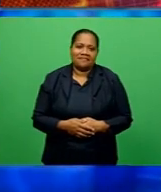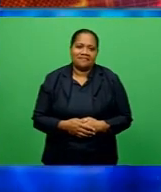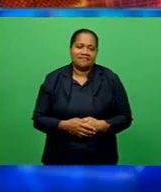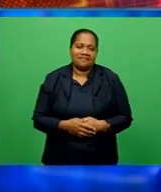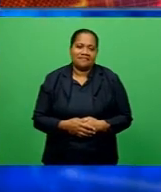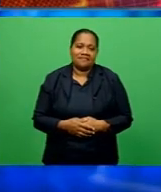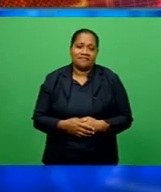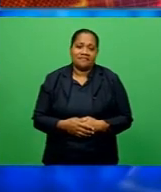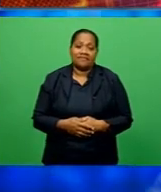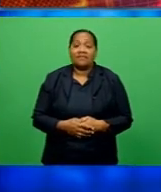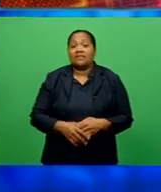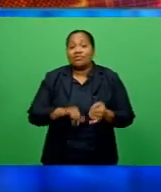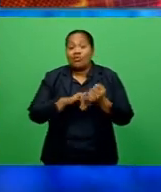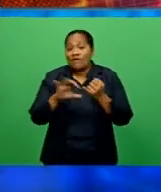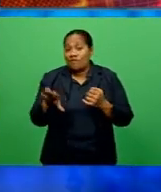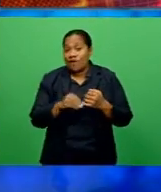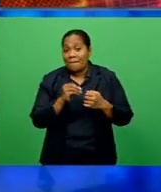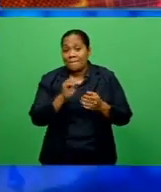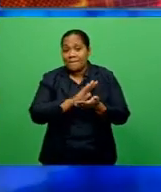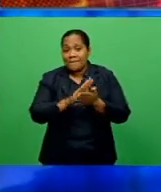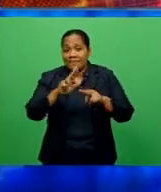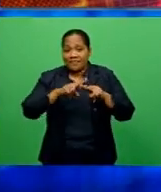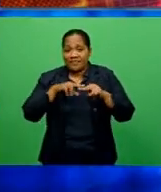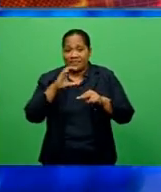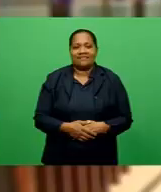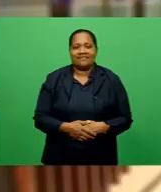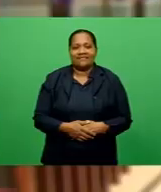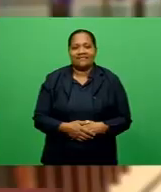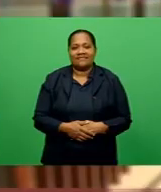Sharon from HFC Bank with the latest from the money market.